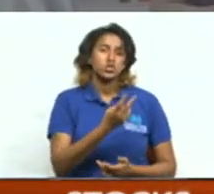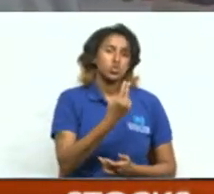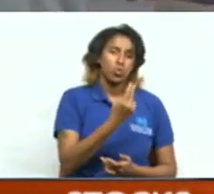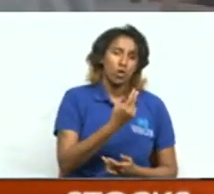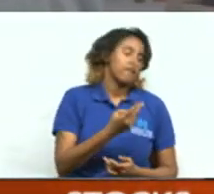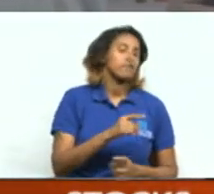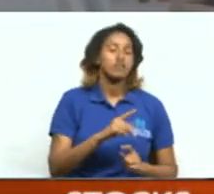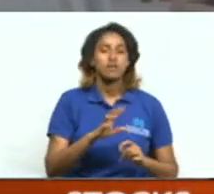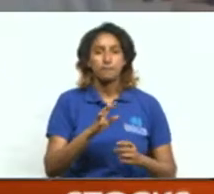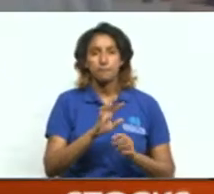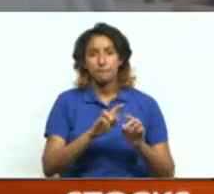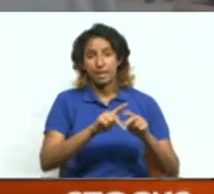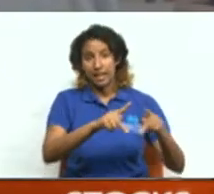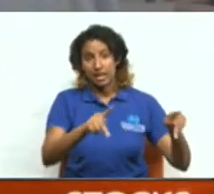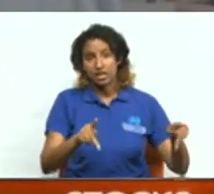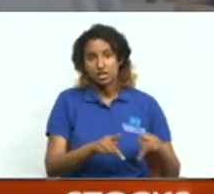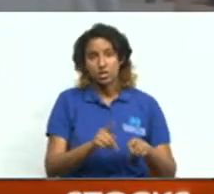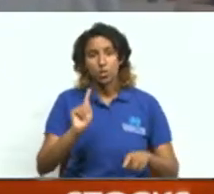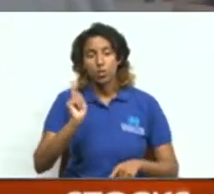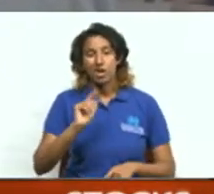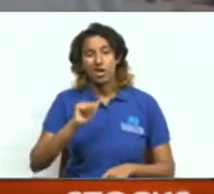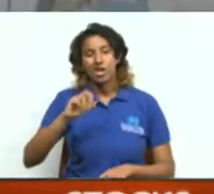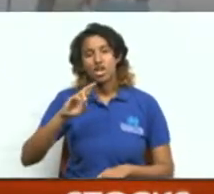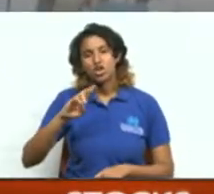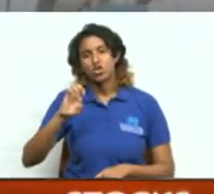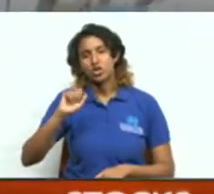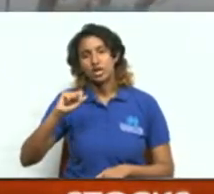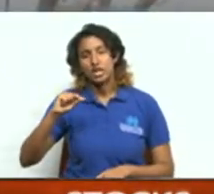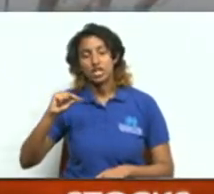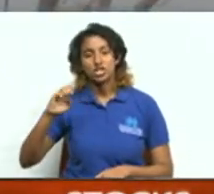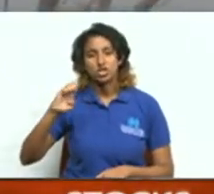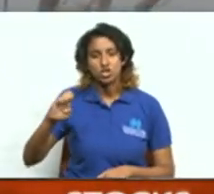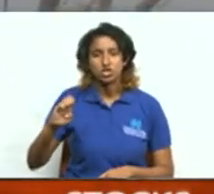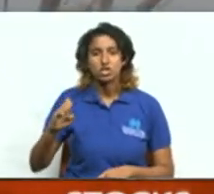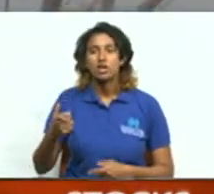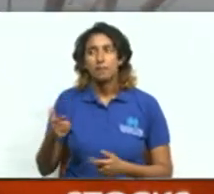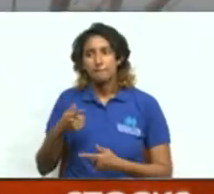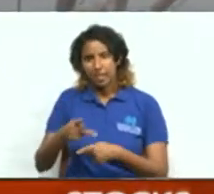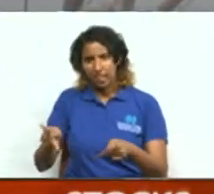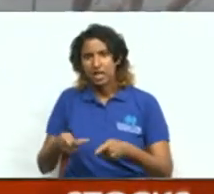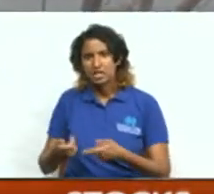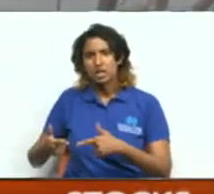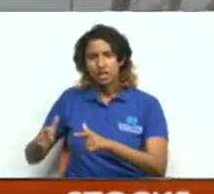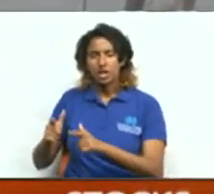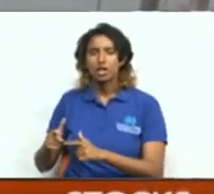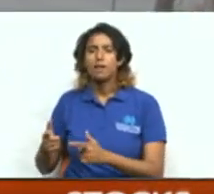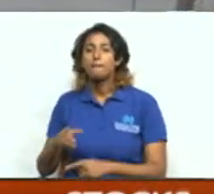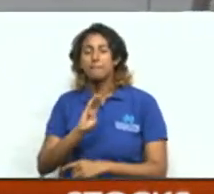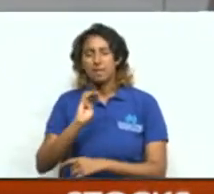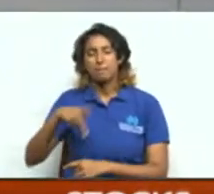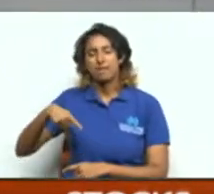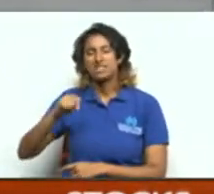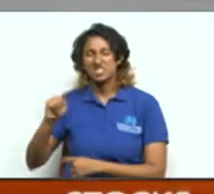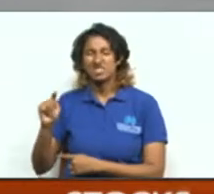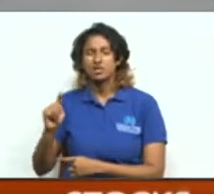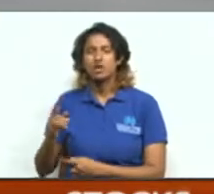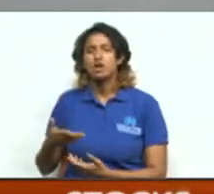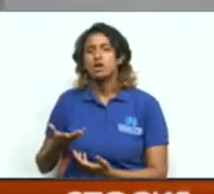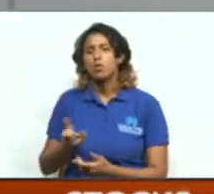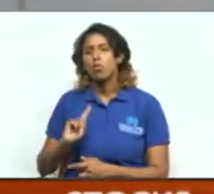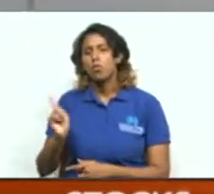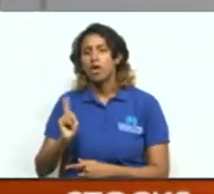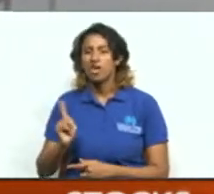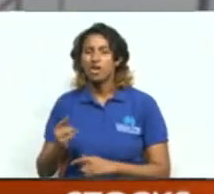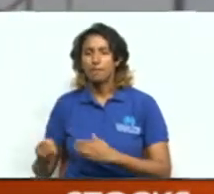in acreage jointly licensed by BPTT and EOG off Trinidad's southeast coast. First gas